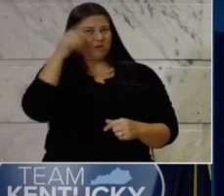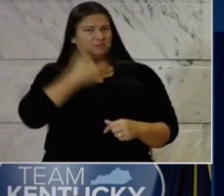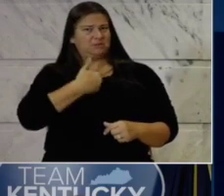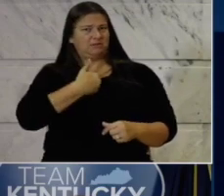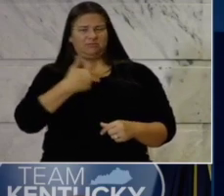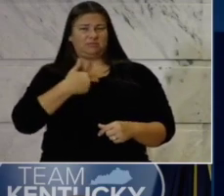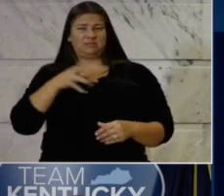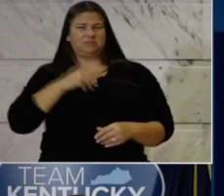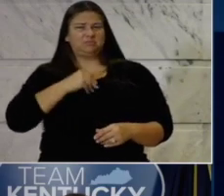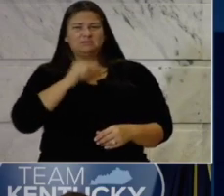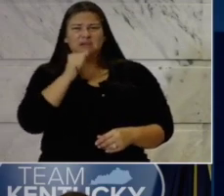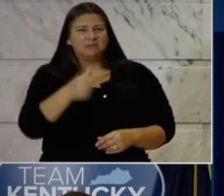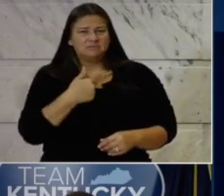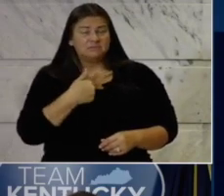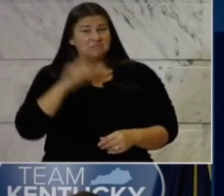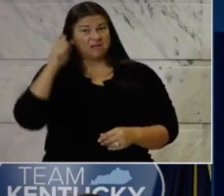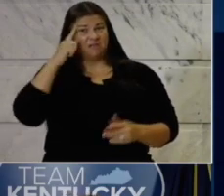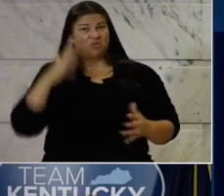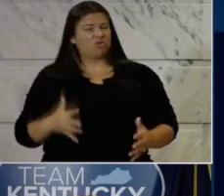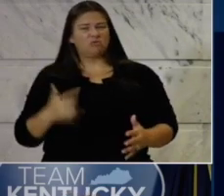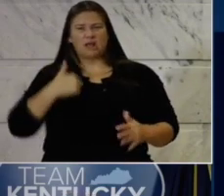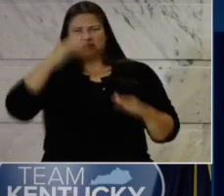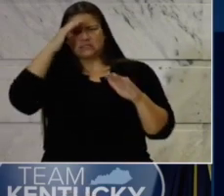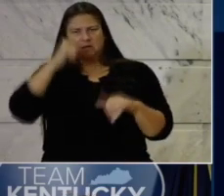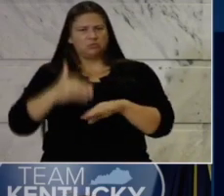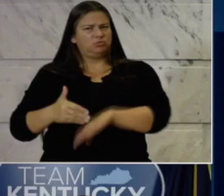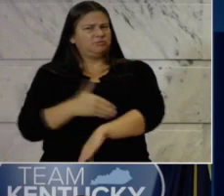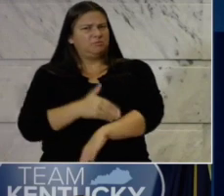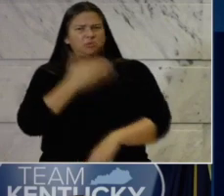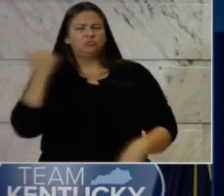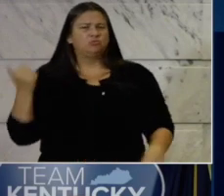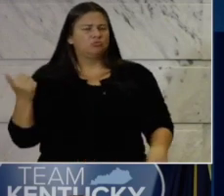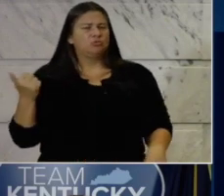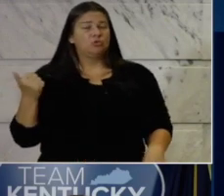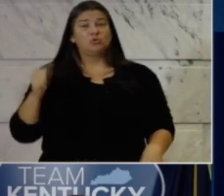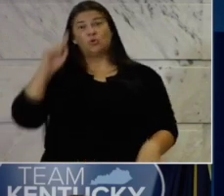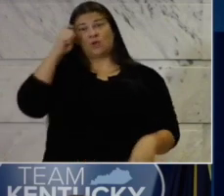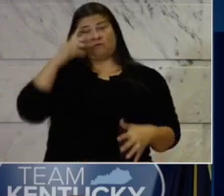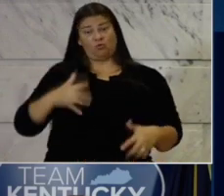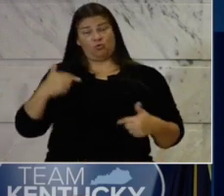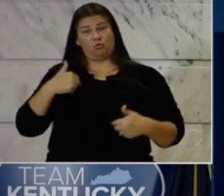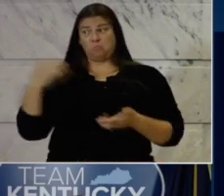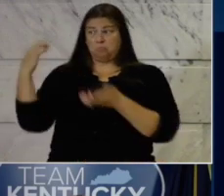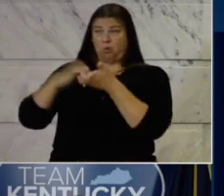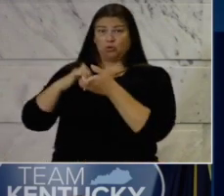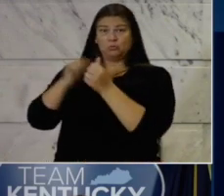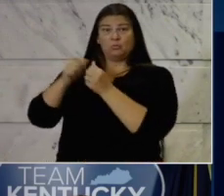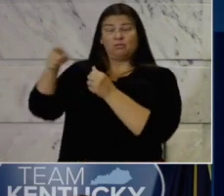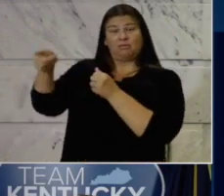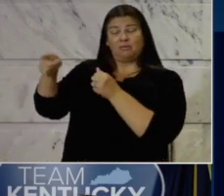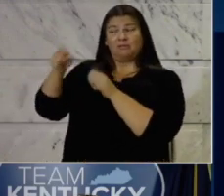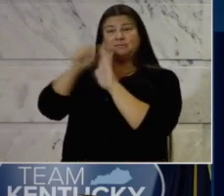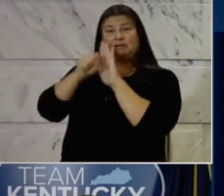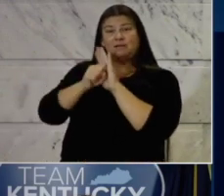glad to hear, certainly given our situation in the viewing area, will not just be limited to opioids, but will